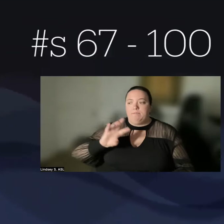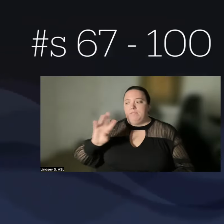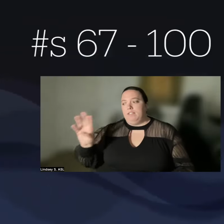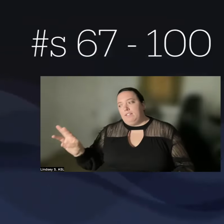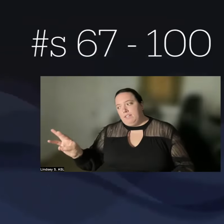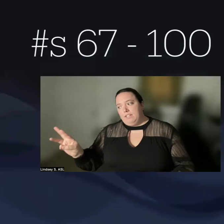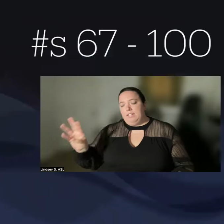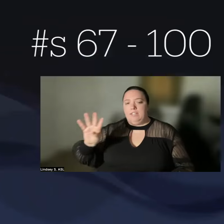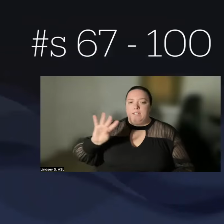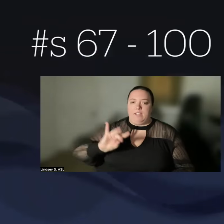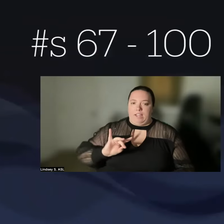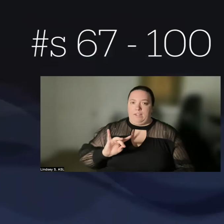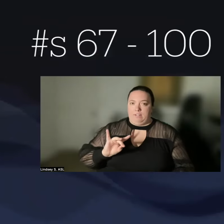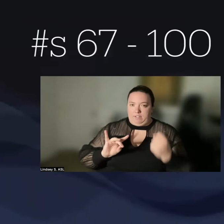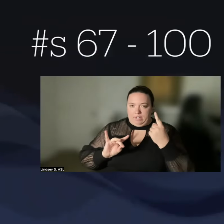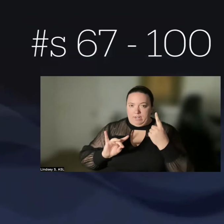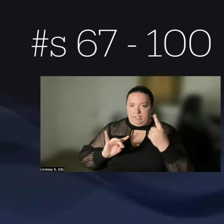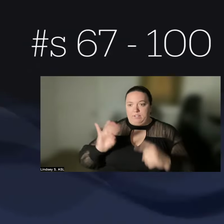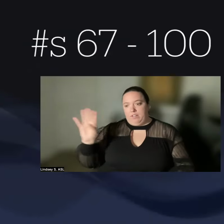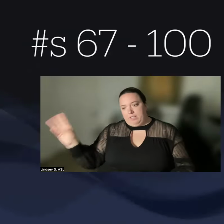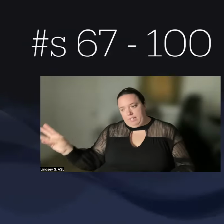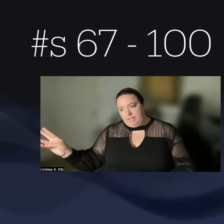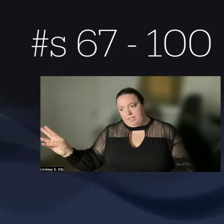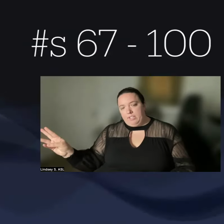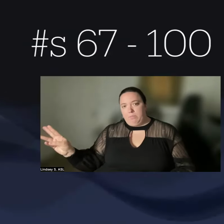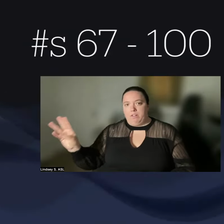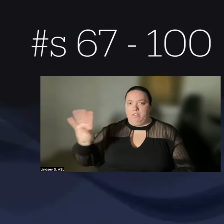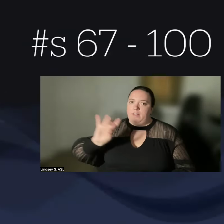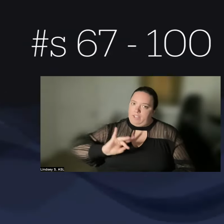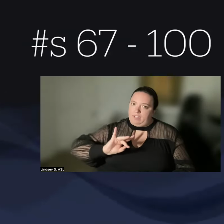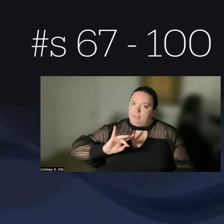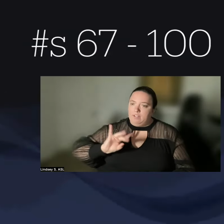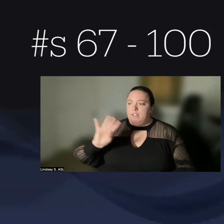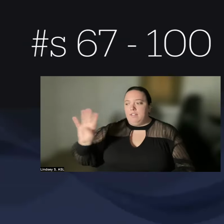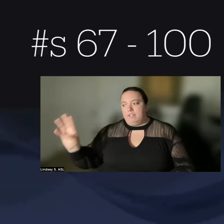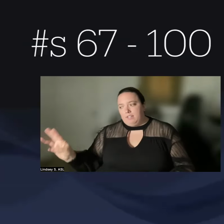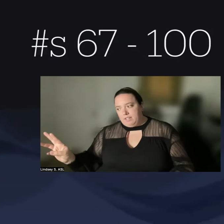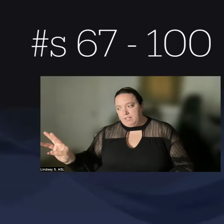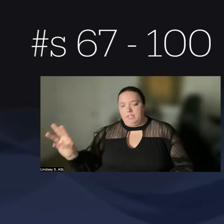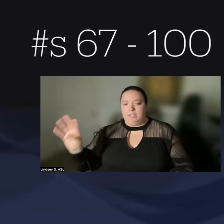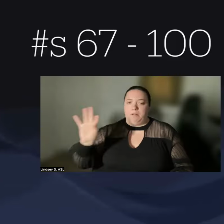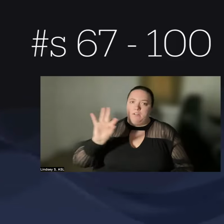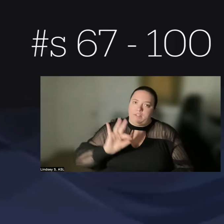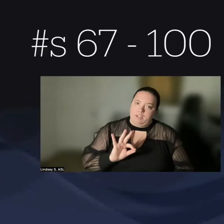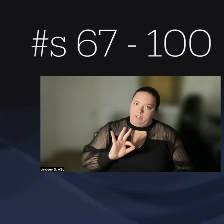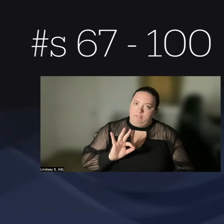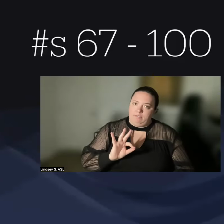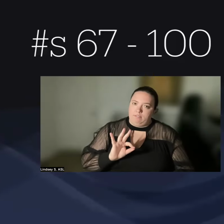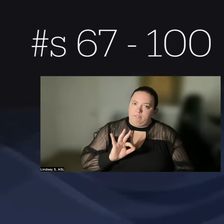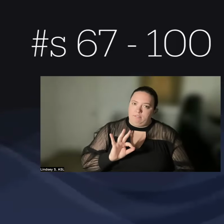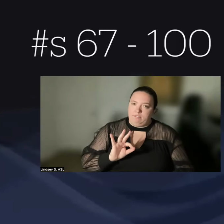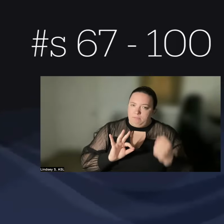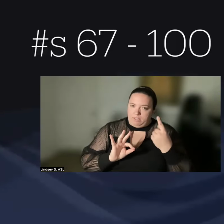67, 68. You get it? So the 6 is smaller than the 8. The 6 is smaller than the